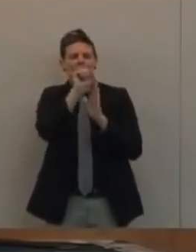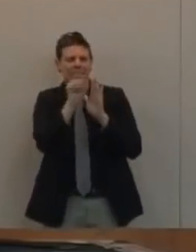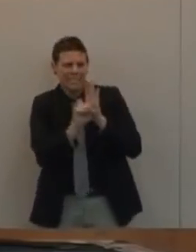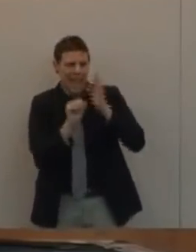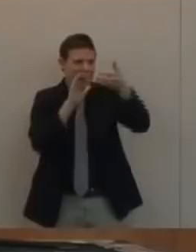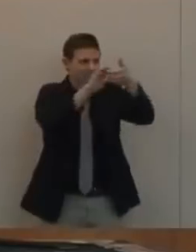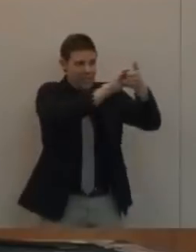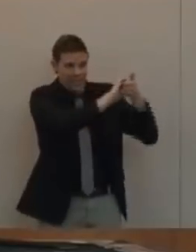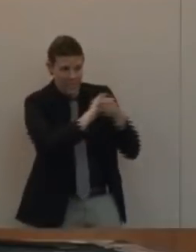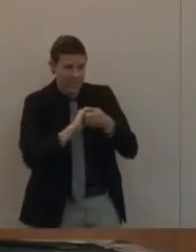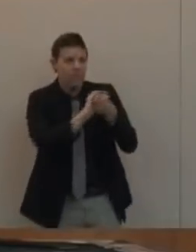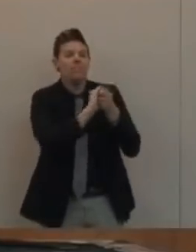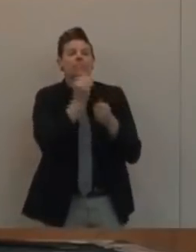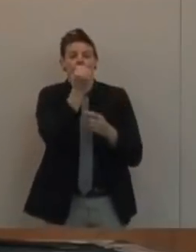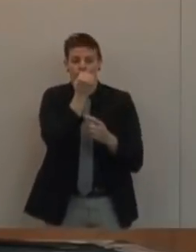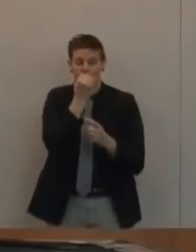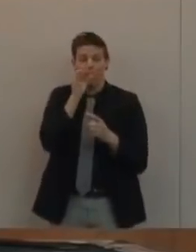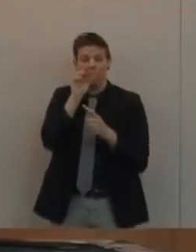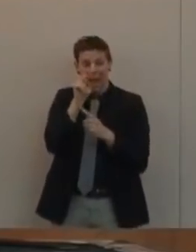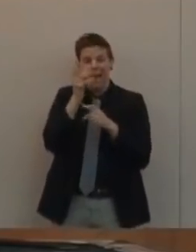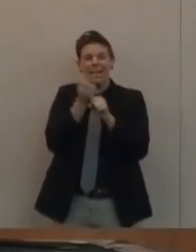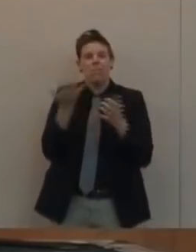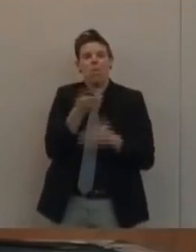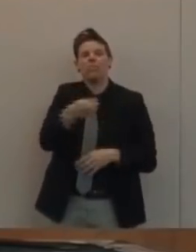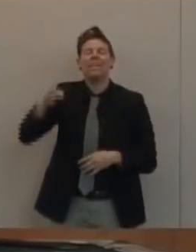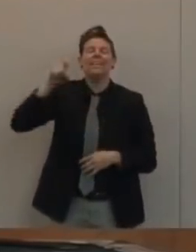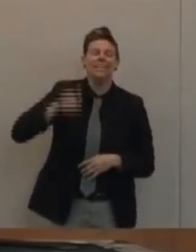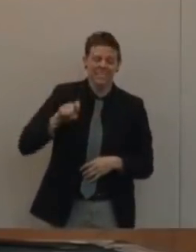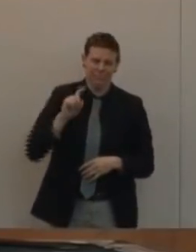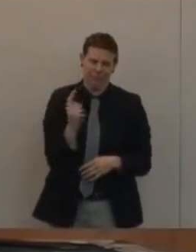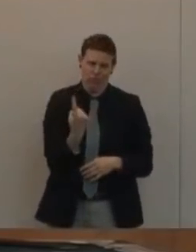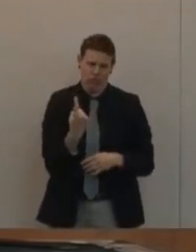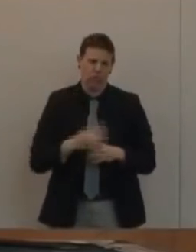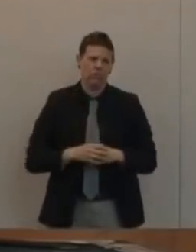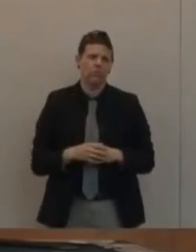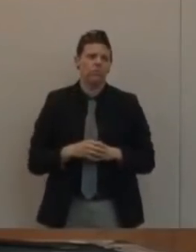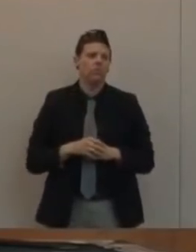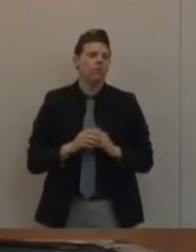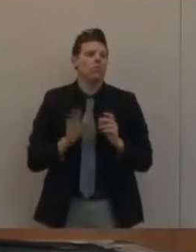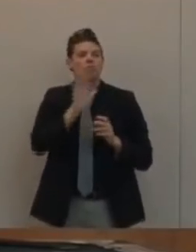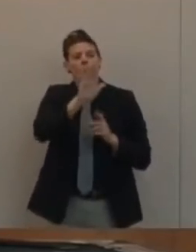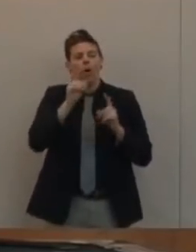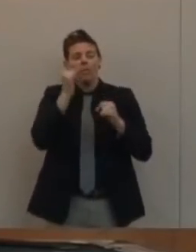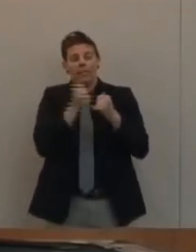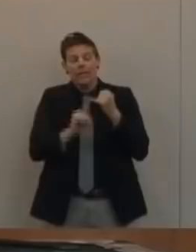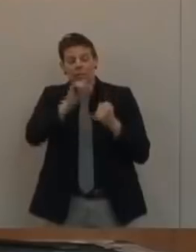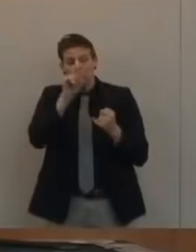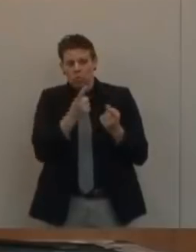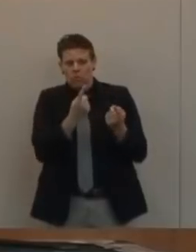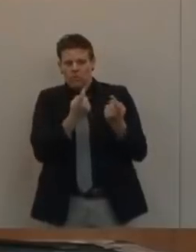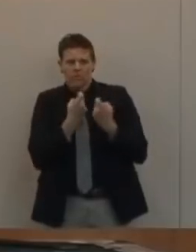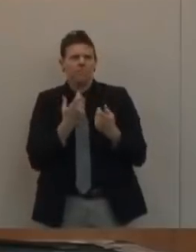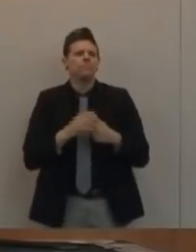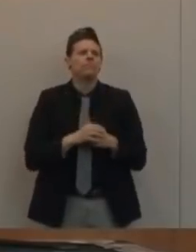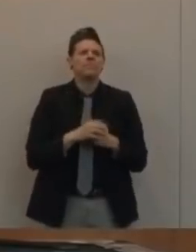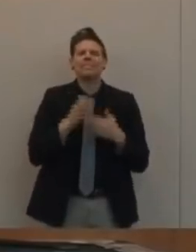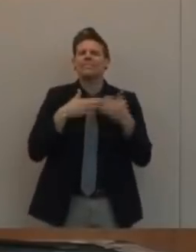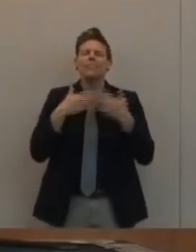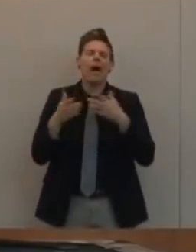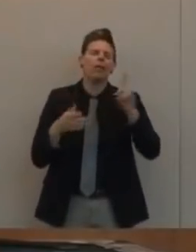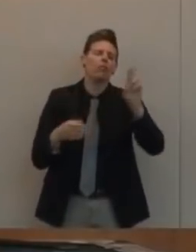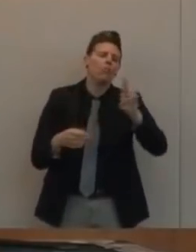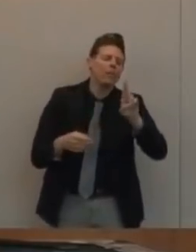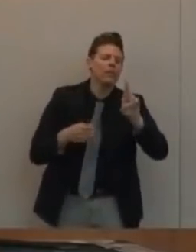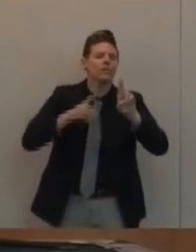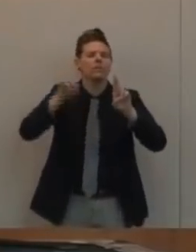what they need. And lastly, look, I appreciate that in a bipartisan, because nothing we